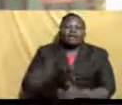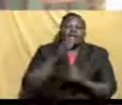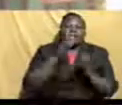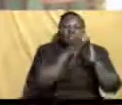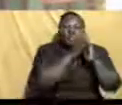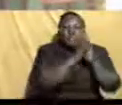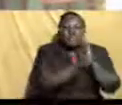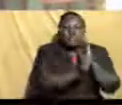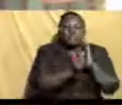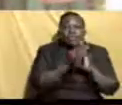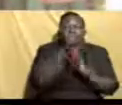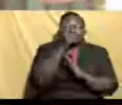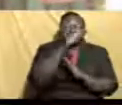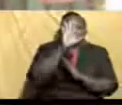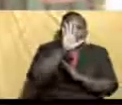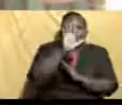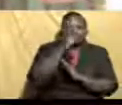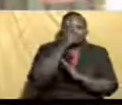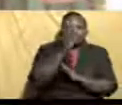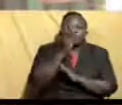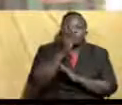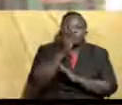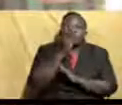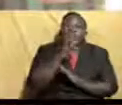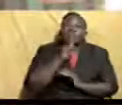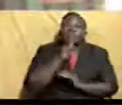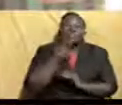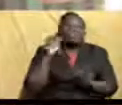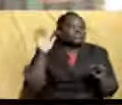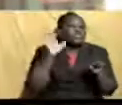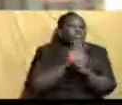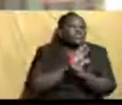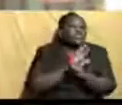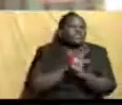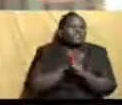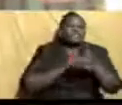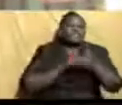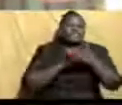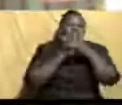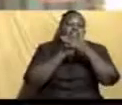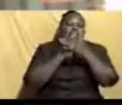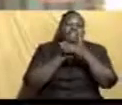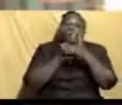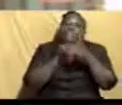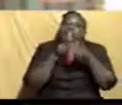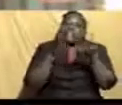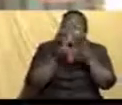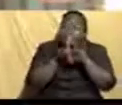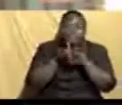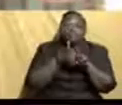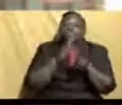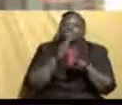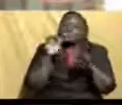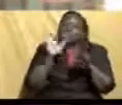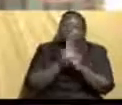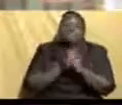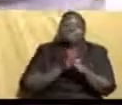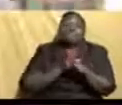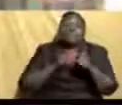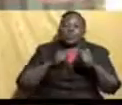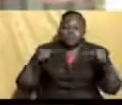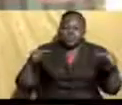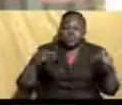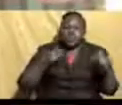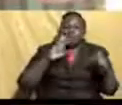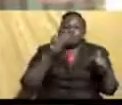does not fully support the appeals by the appellants, neither does it fully oppose. We